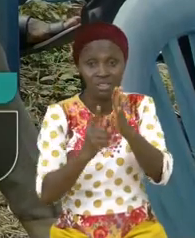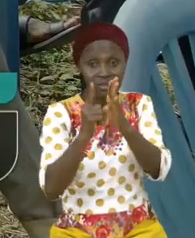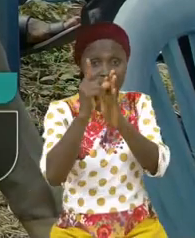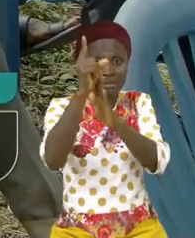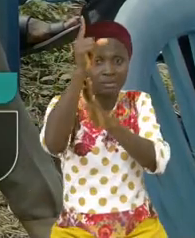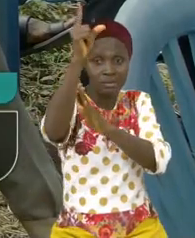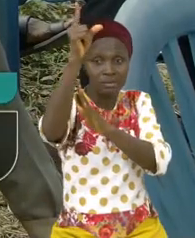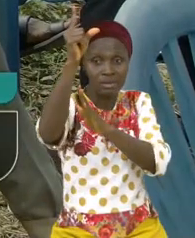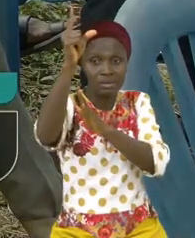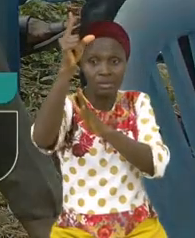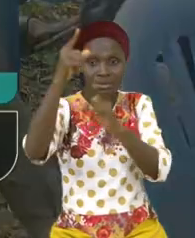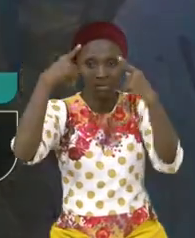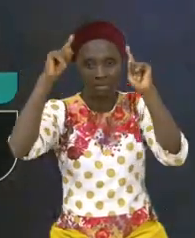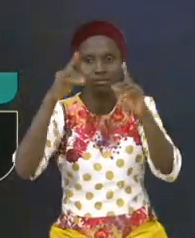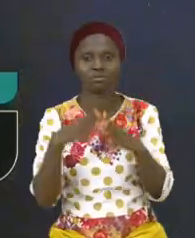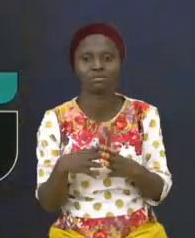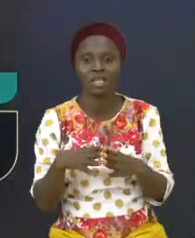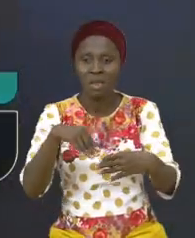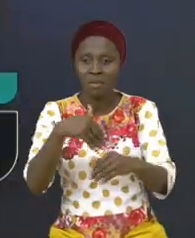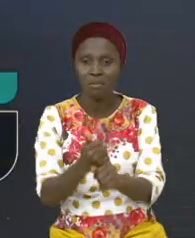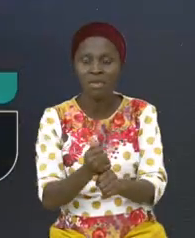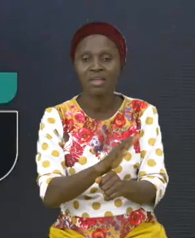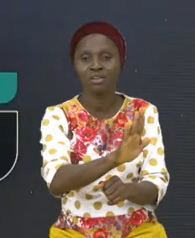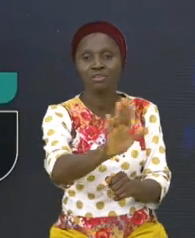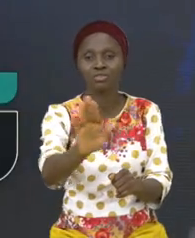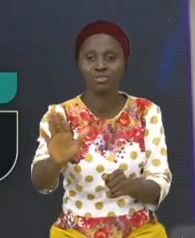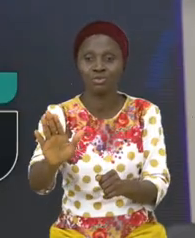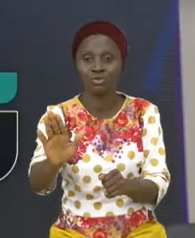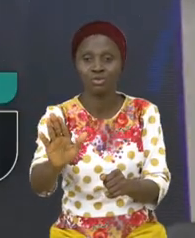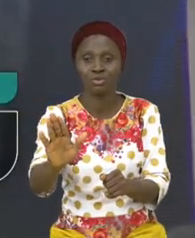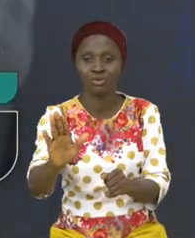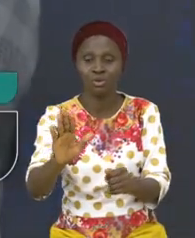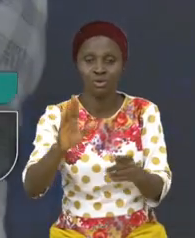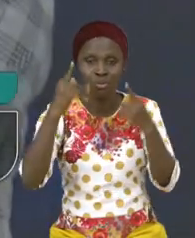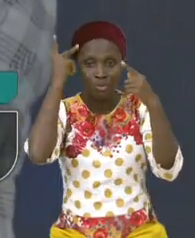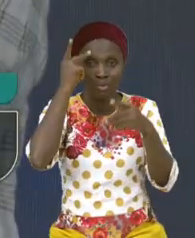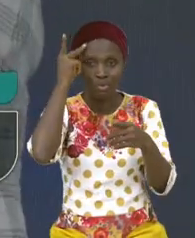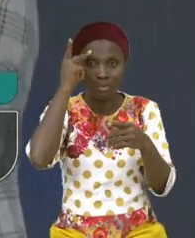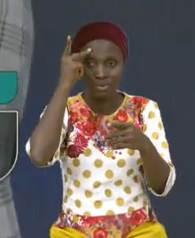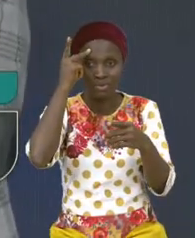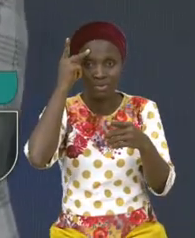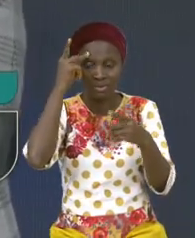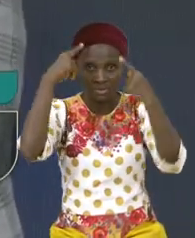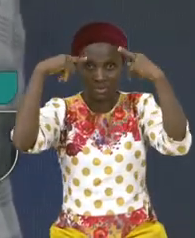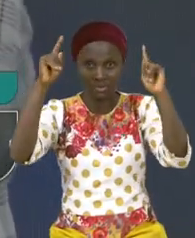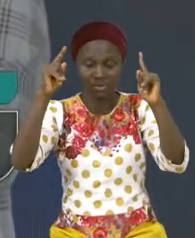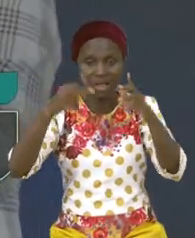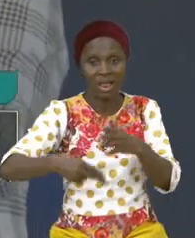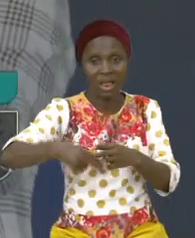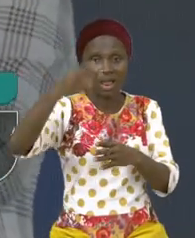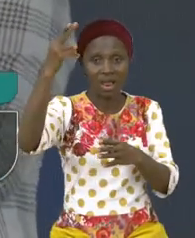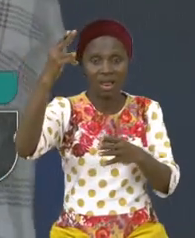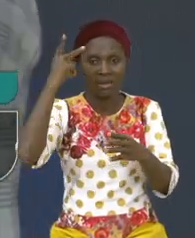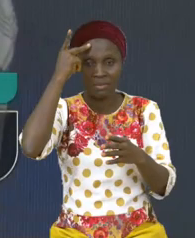goals giant goals. Make your goals high goals. And then the